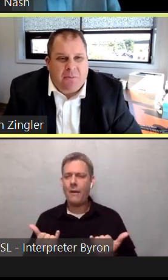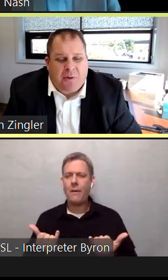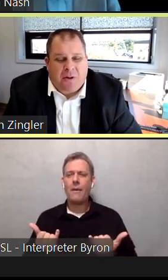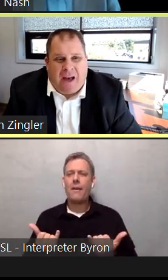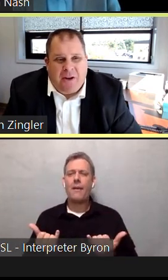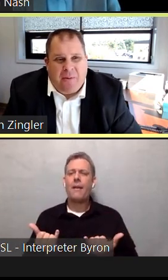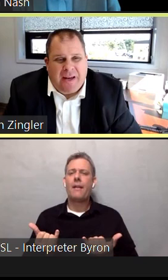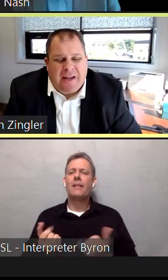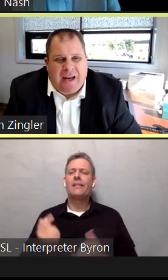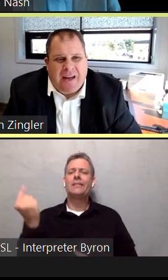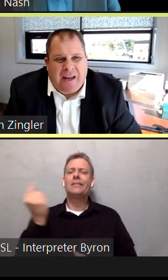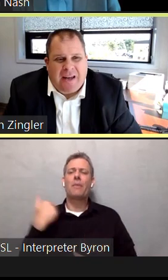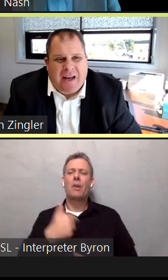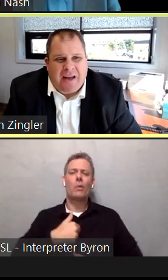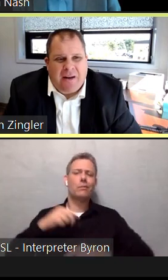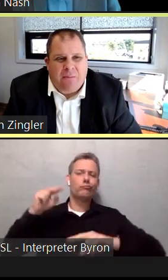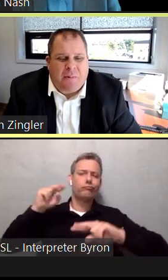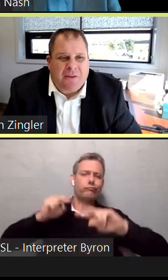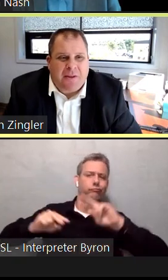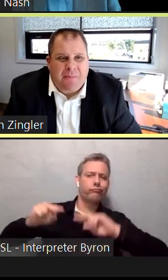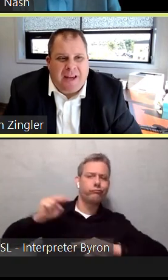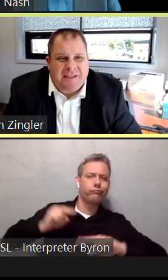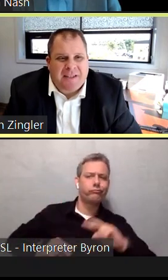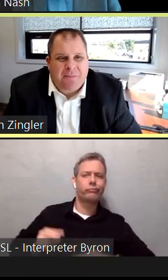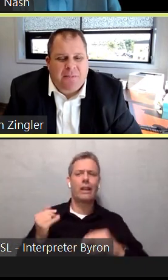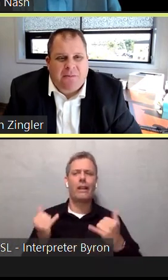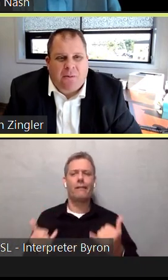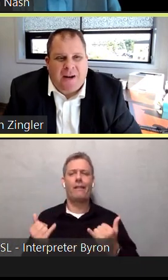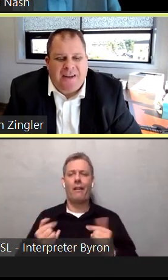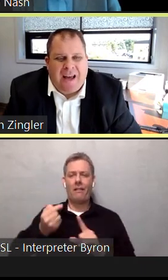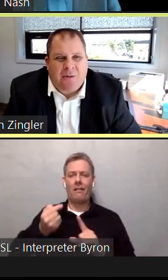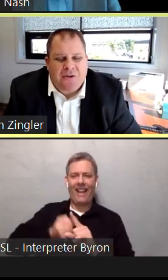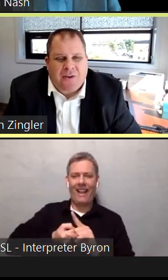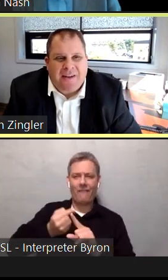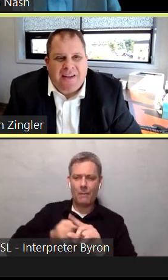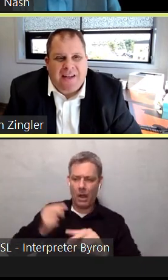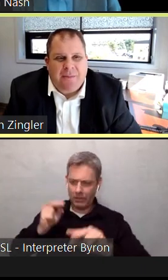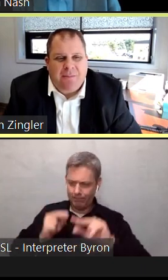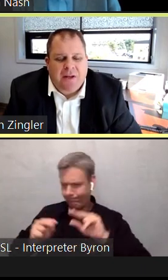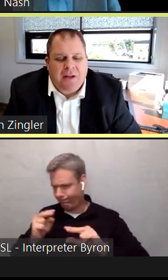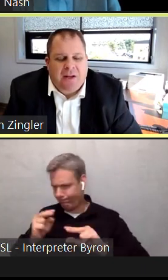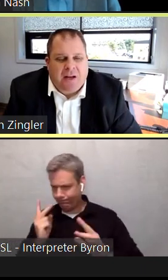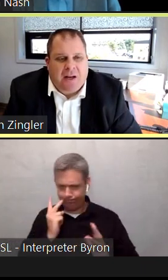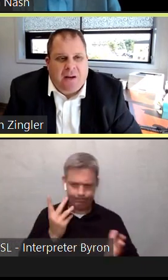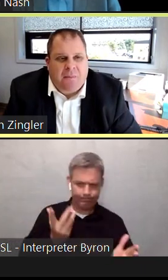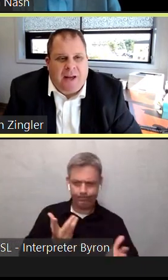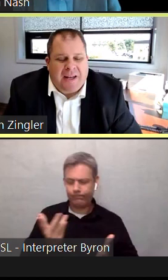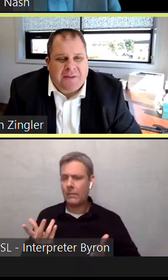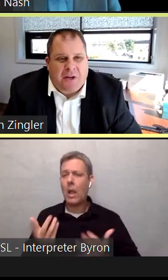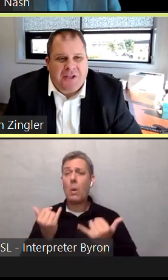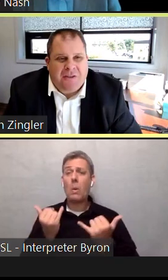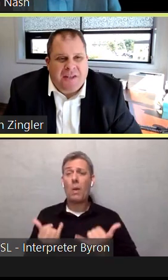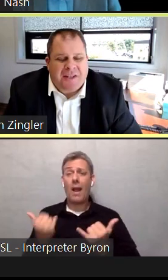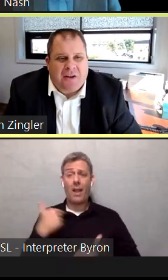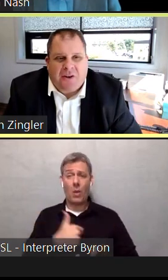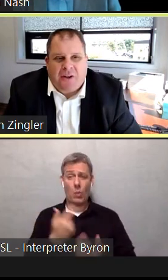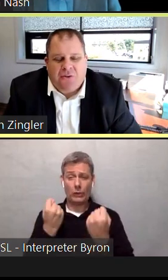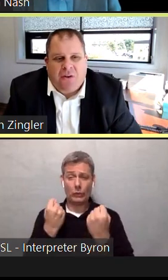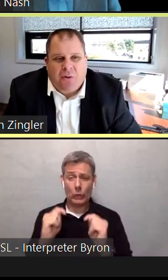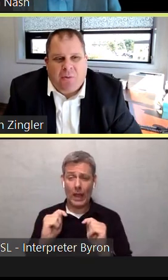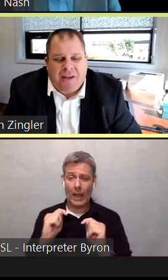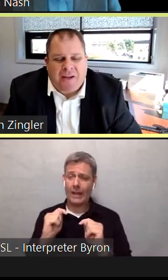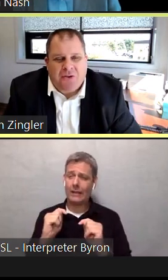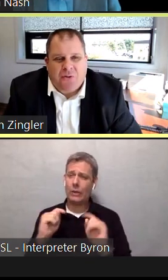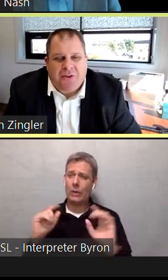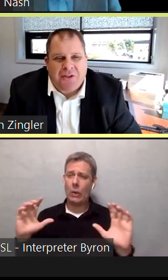It's something we're evaluating on a monthly basis. But for right now, we're trying to keep as much of this under